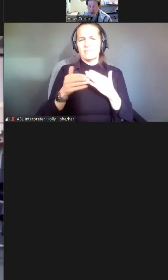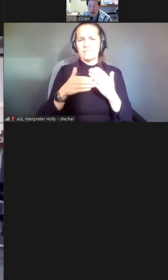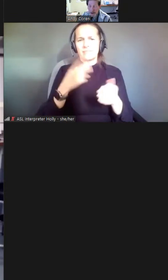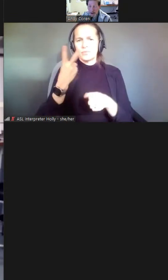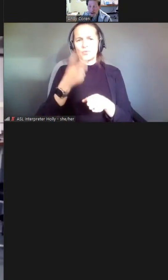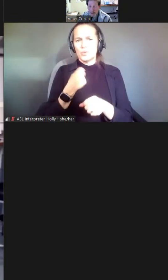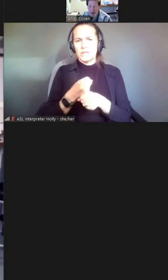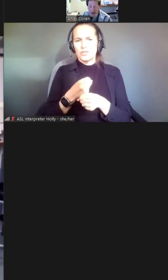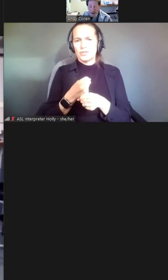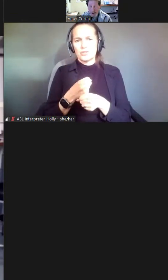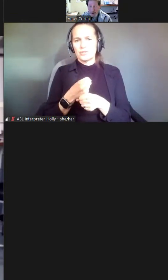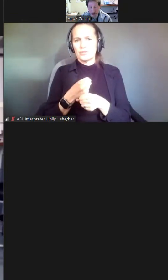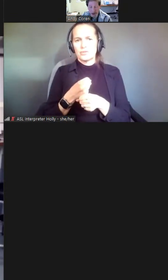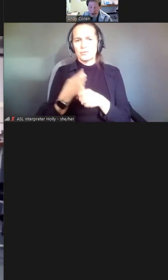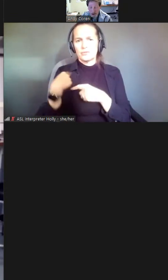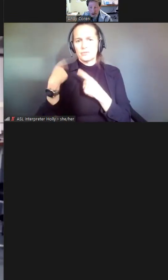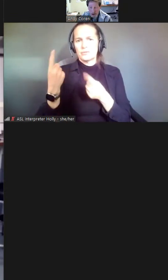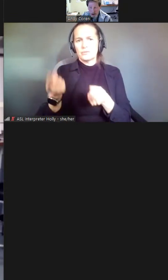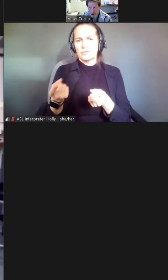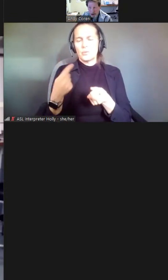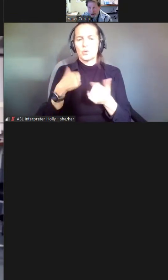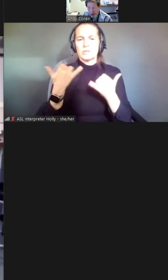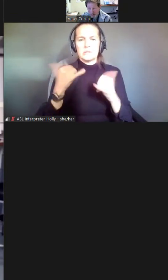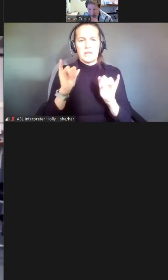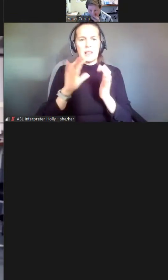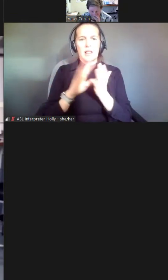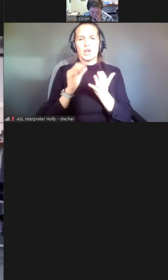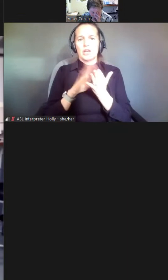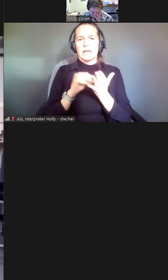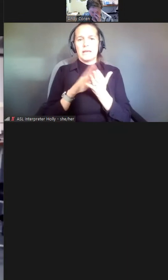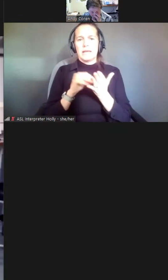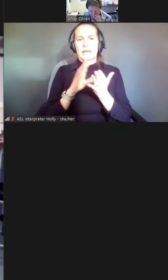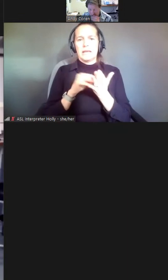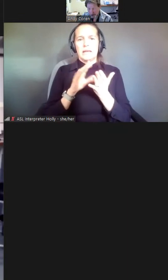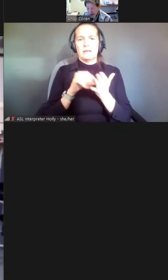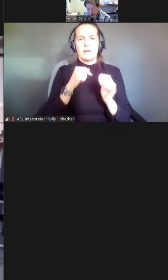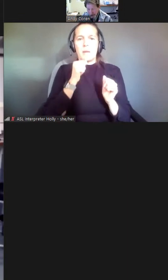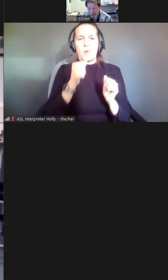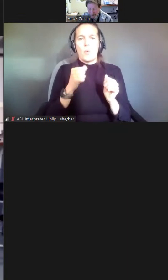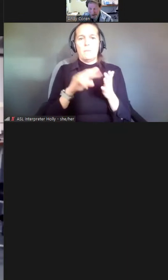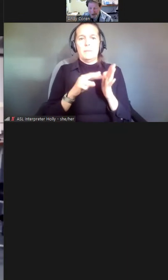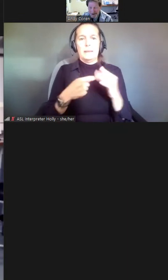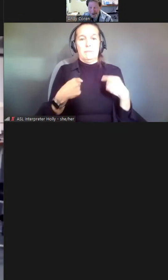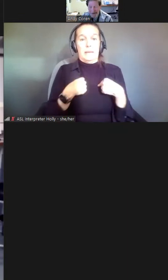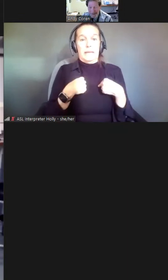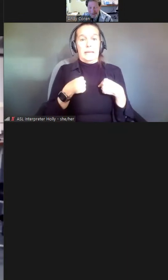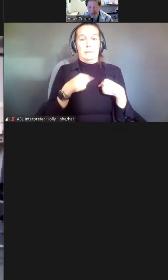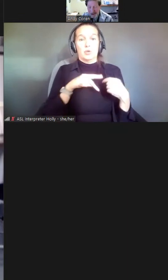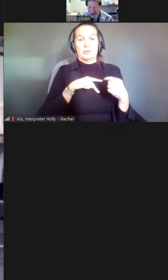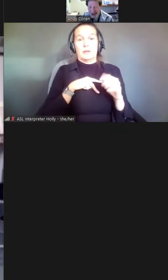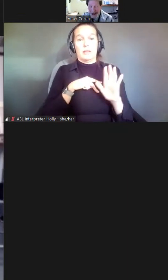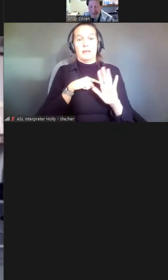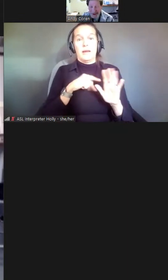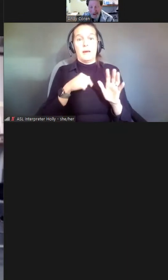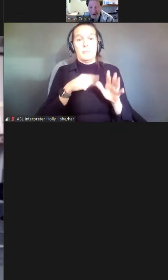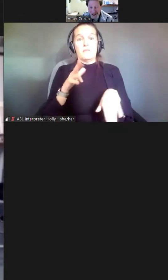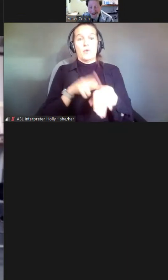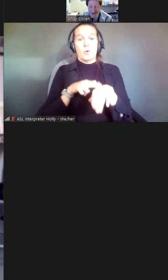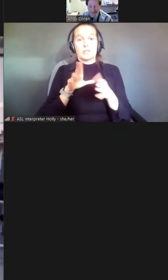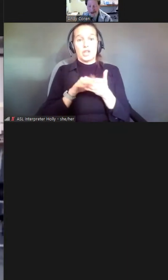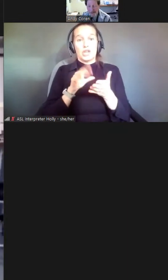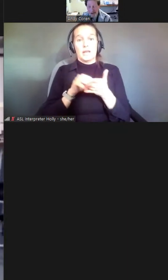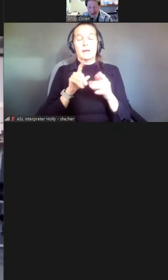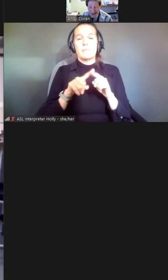passed, we are still learning. And I don't mean me personally, because I'm, I'm of course learning, but the